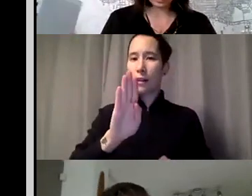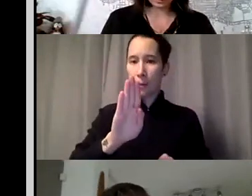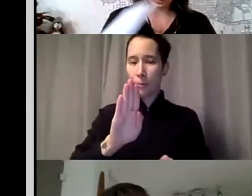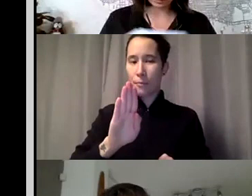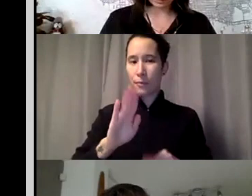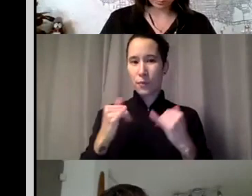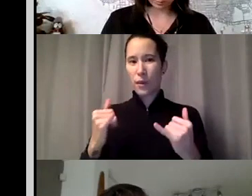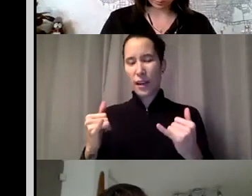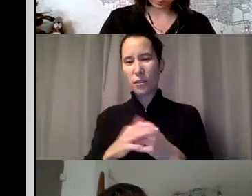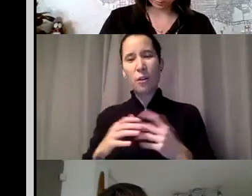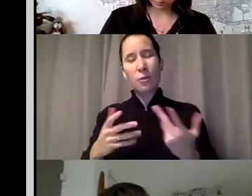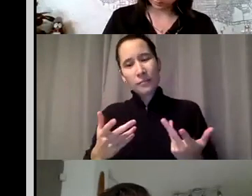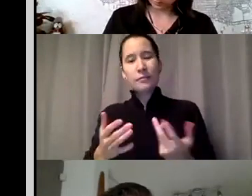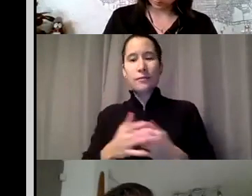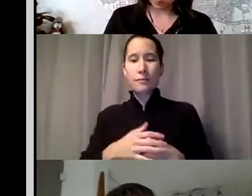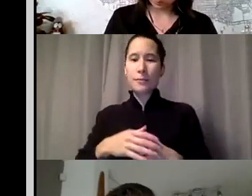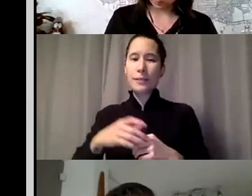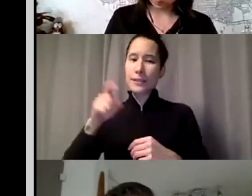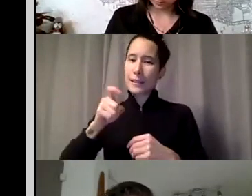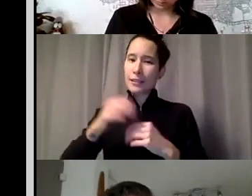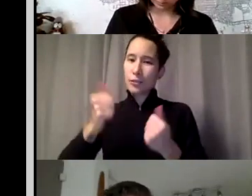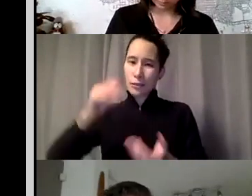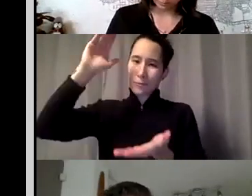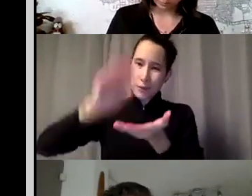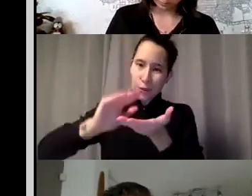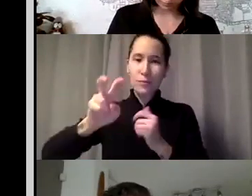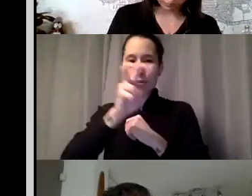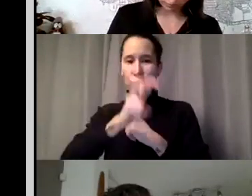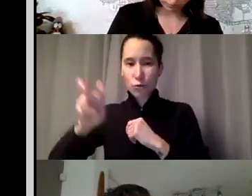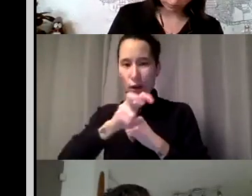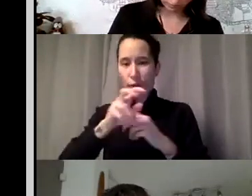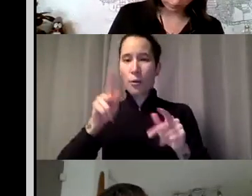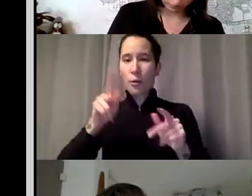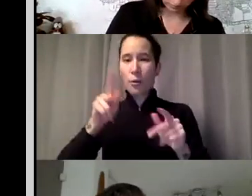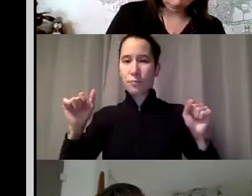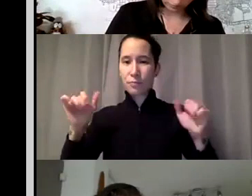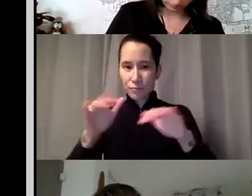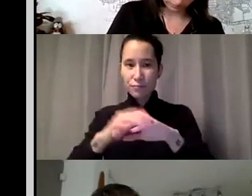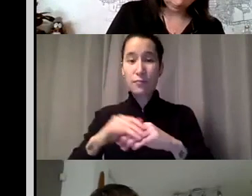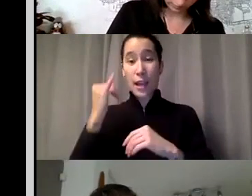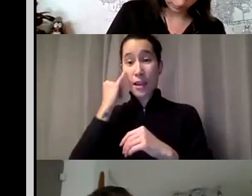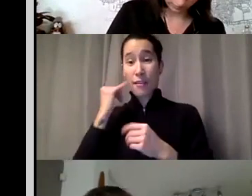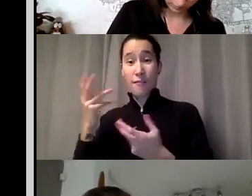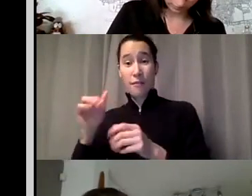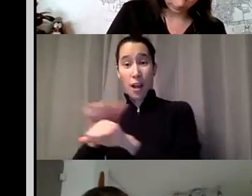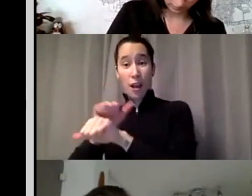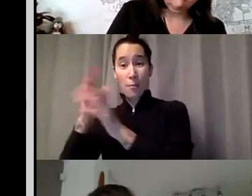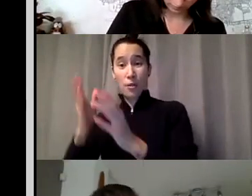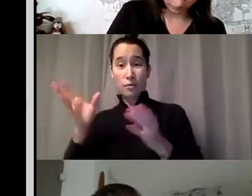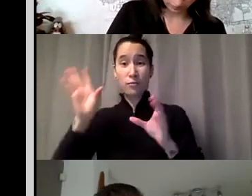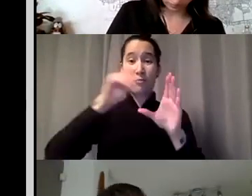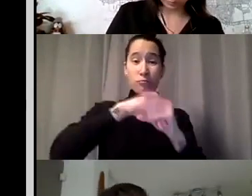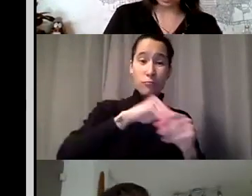that to get through our second wave. If they're part of that club and they have another home